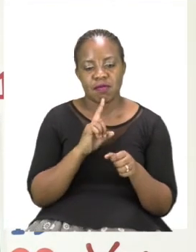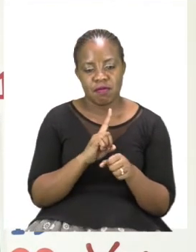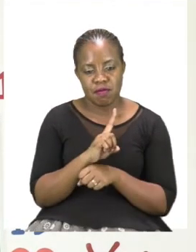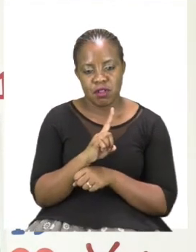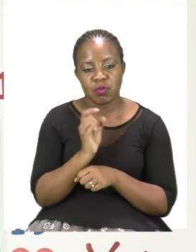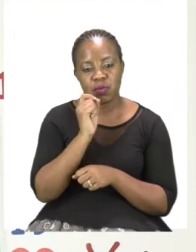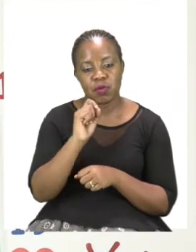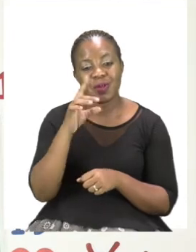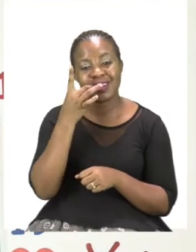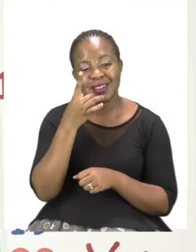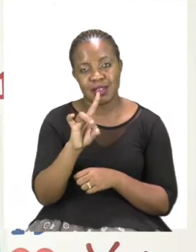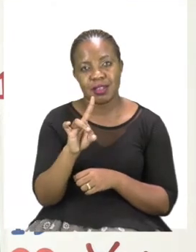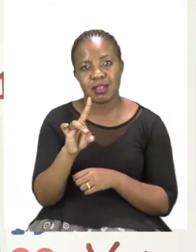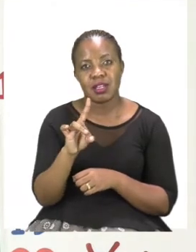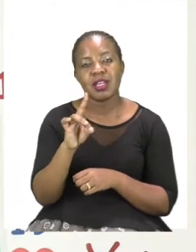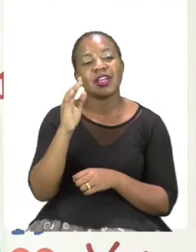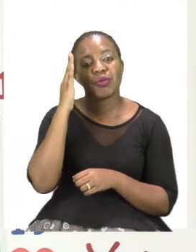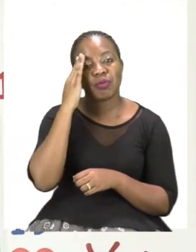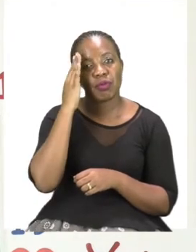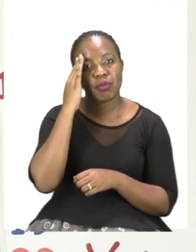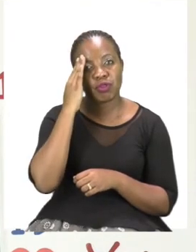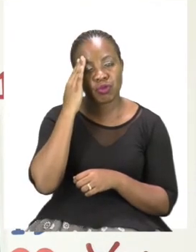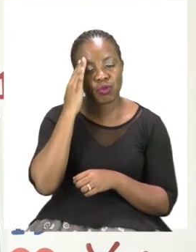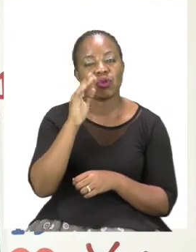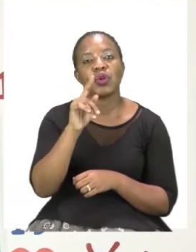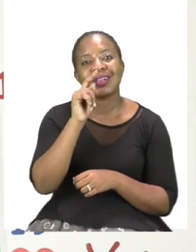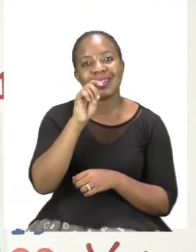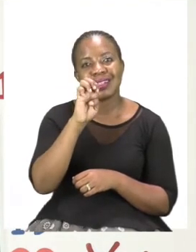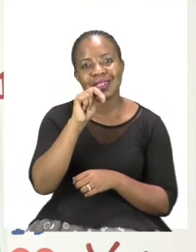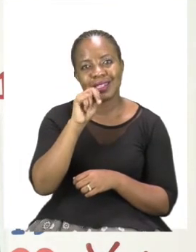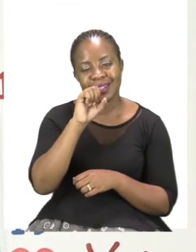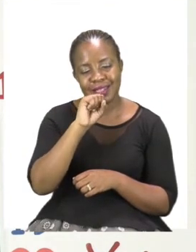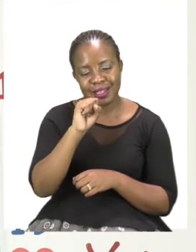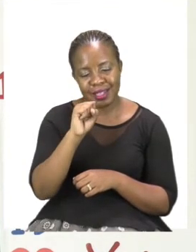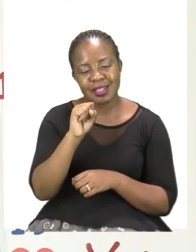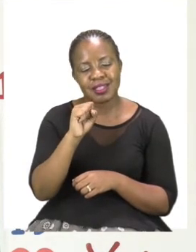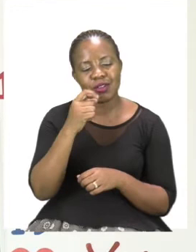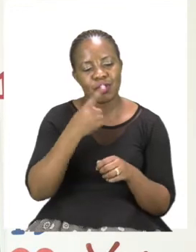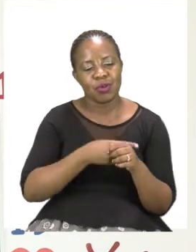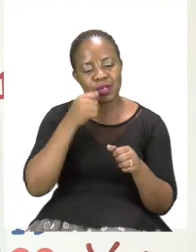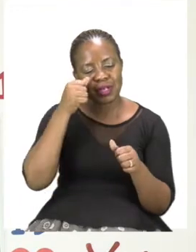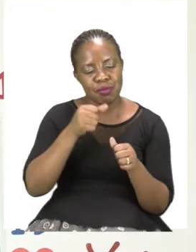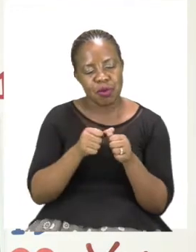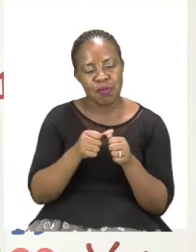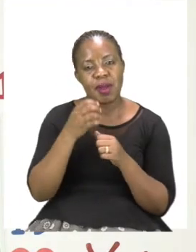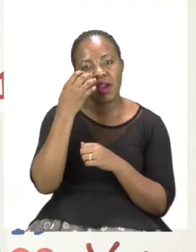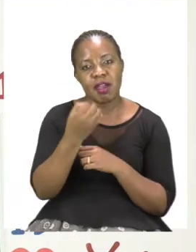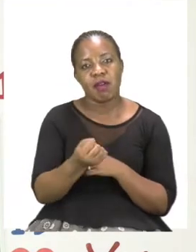8. And then remember I said the tens always carries